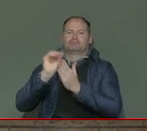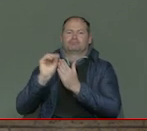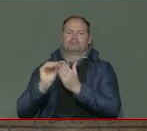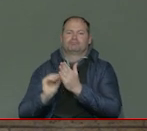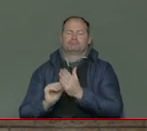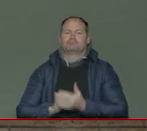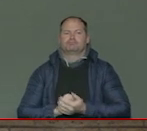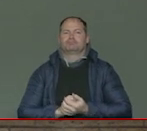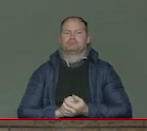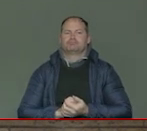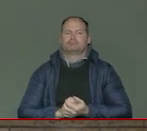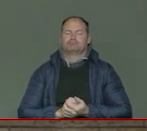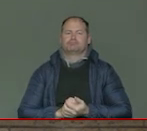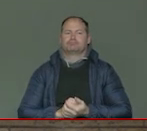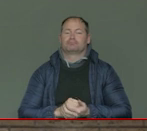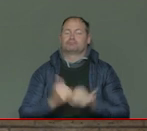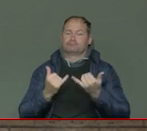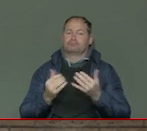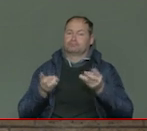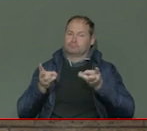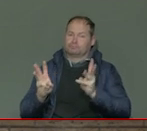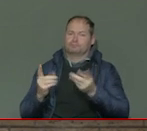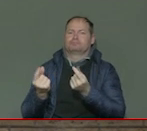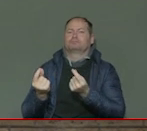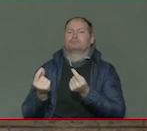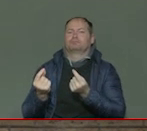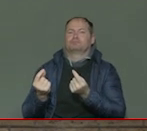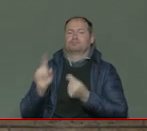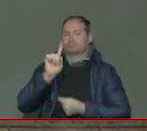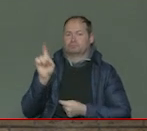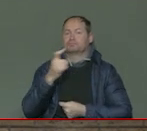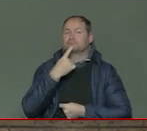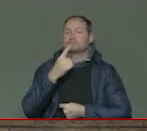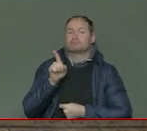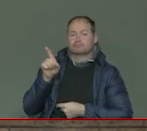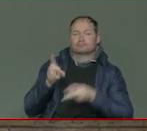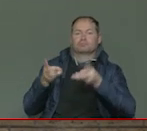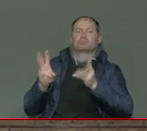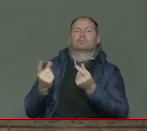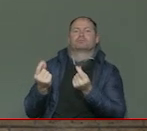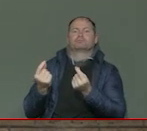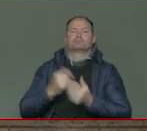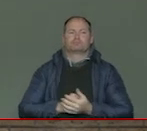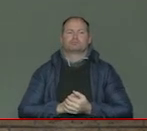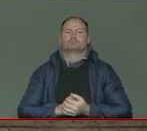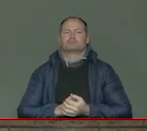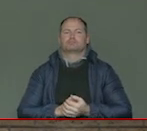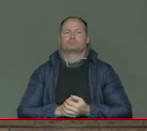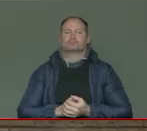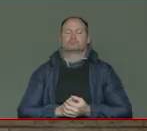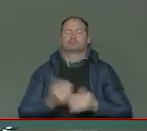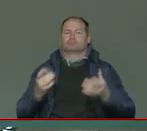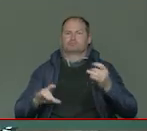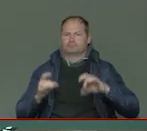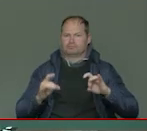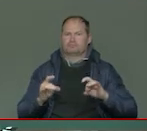They can ask you to do it like that. So let's look if we do some of the transactions